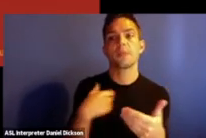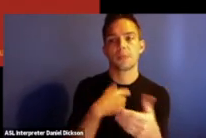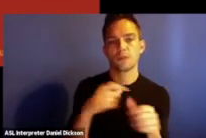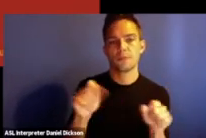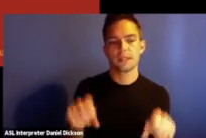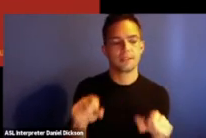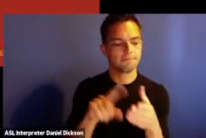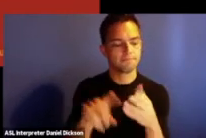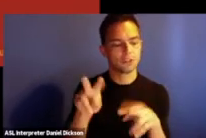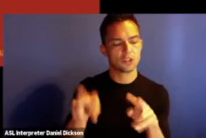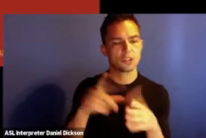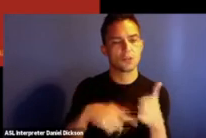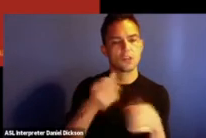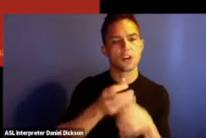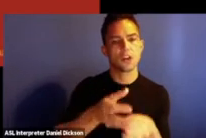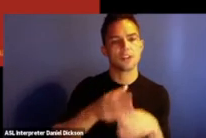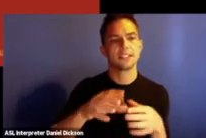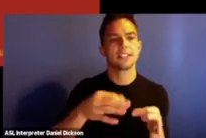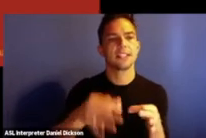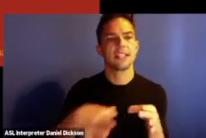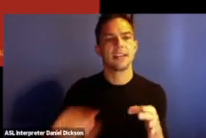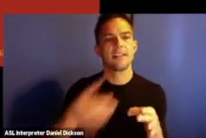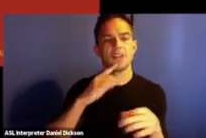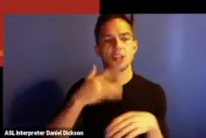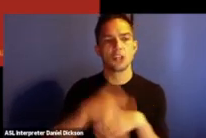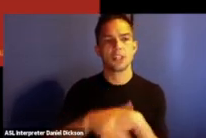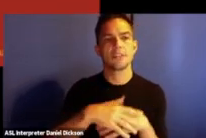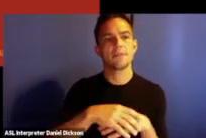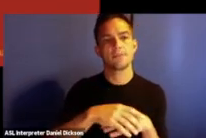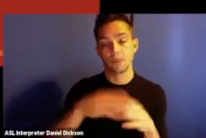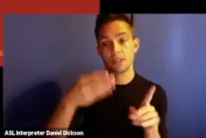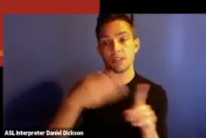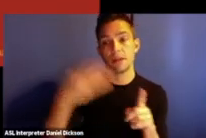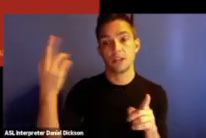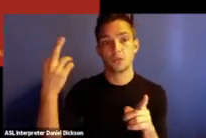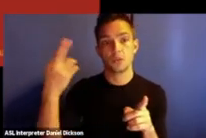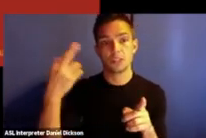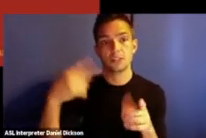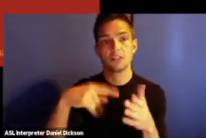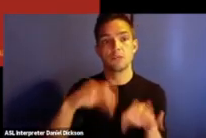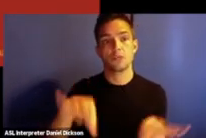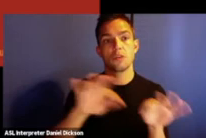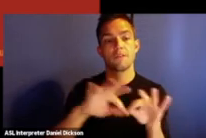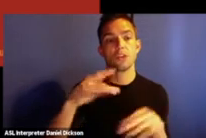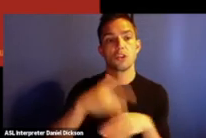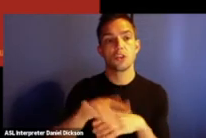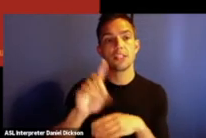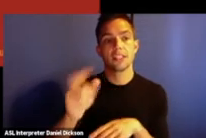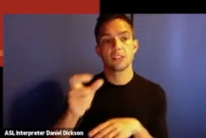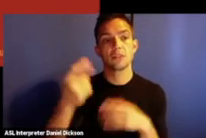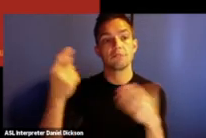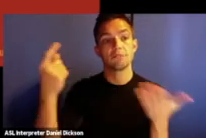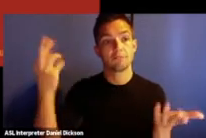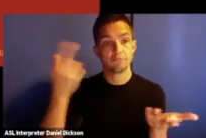looking into what the causes are for delays very early on. And the main reason this is really important for early diagnosis is